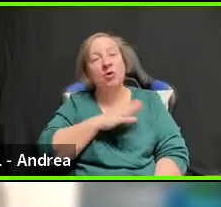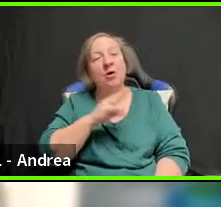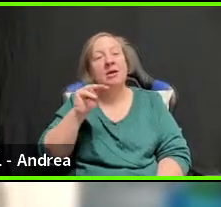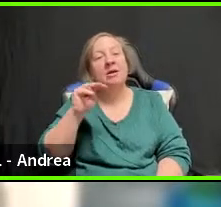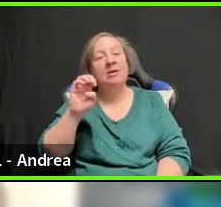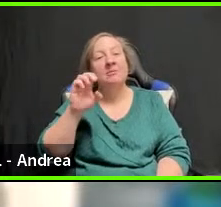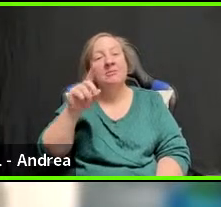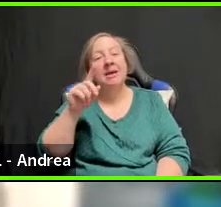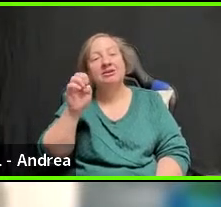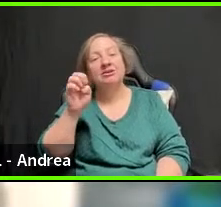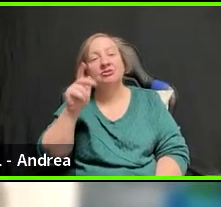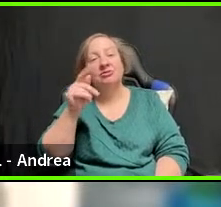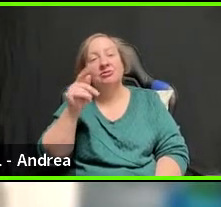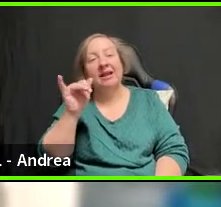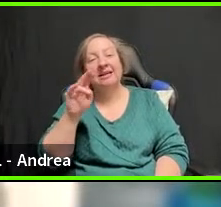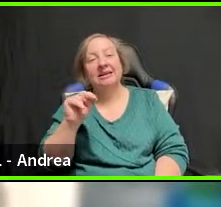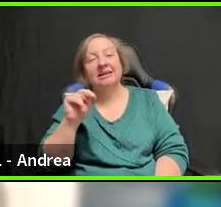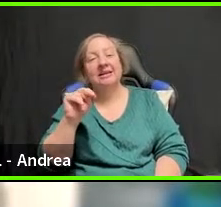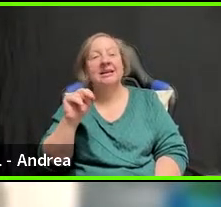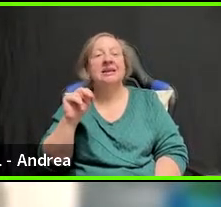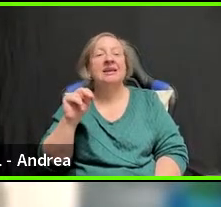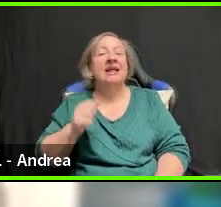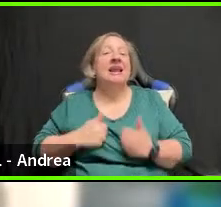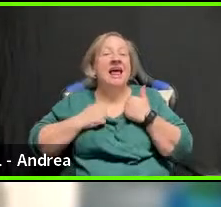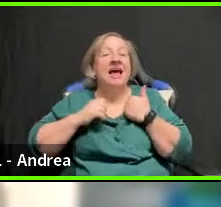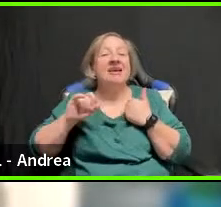Mediterranean lifestyle on the higher scale end.